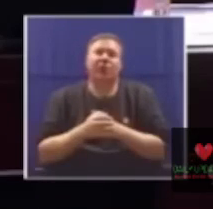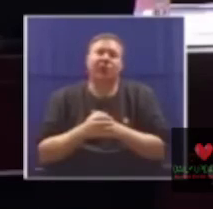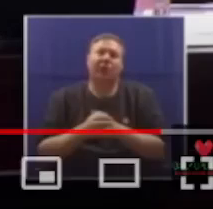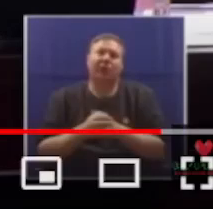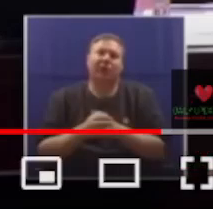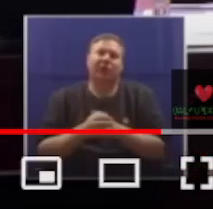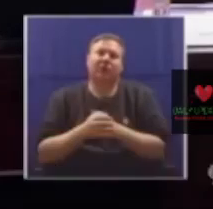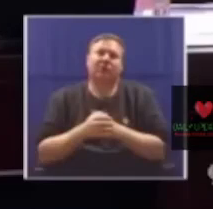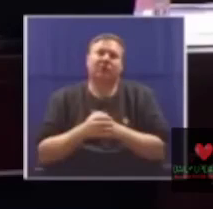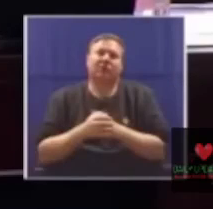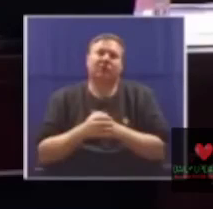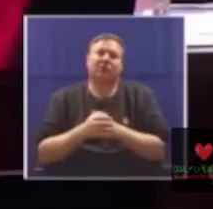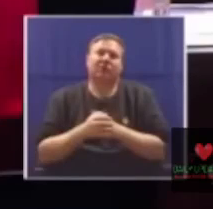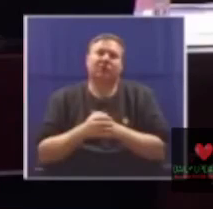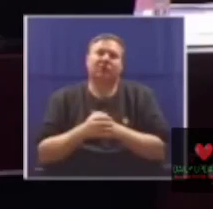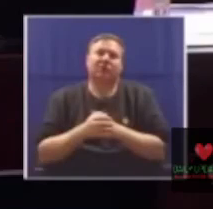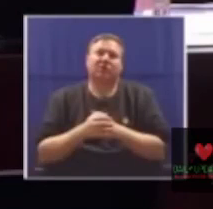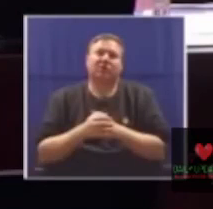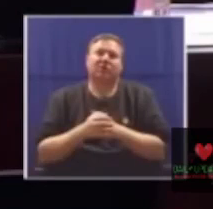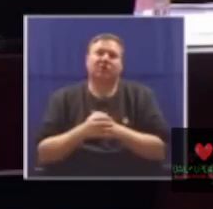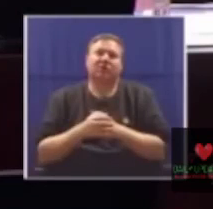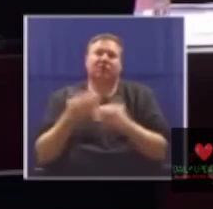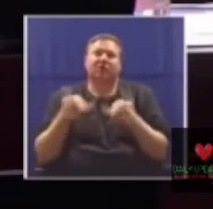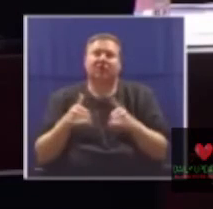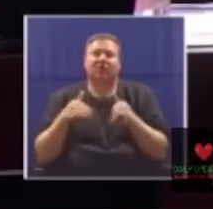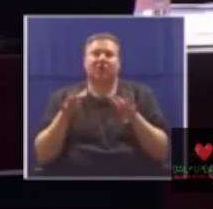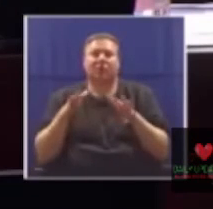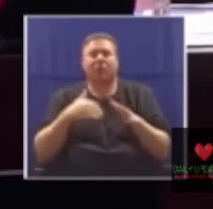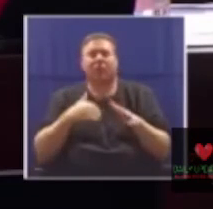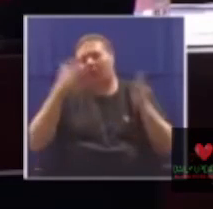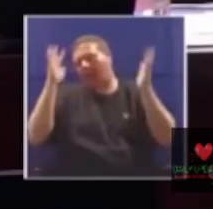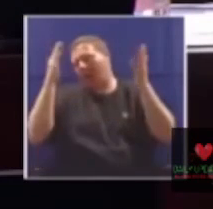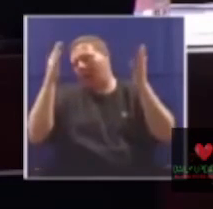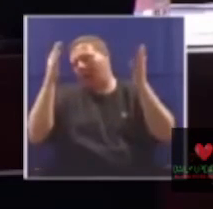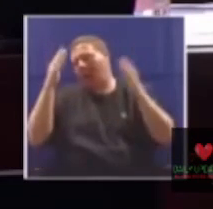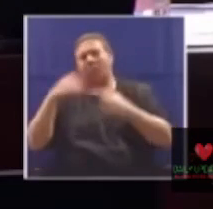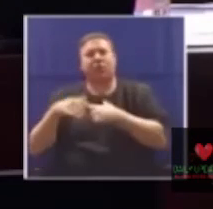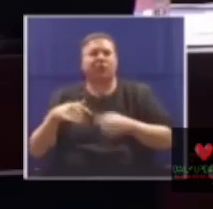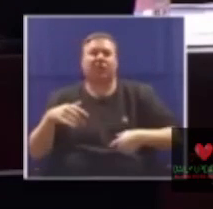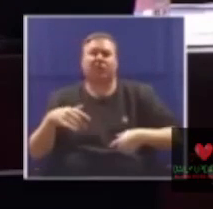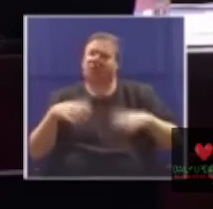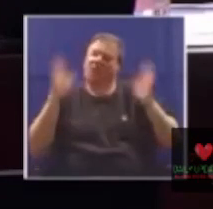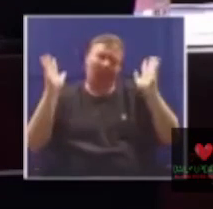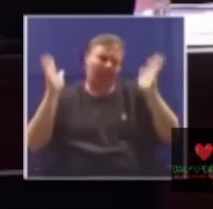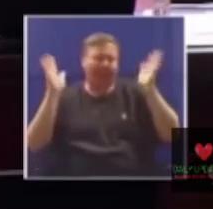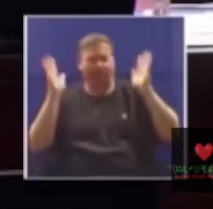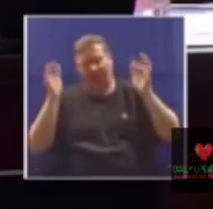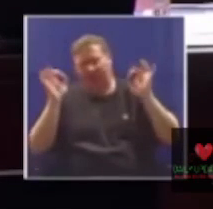have people who come and applaud a president. No, president, everything else is